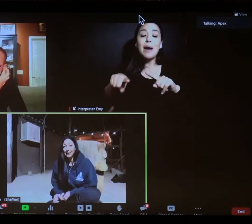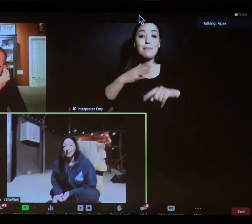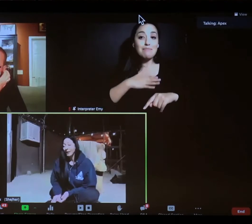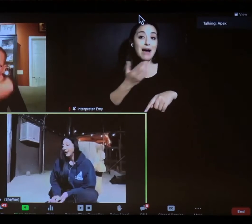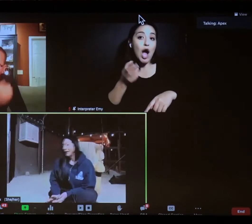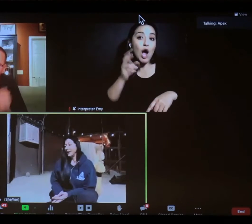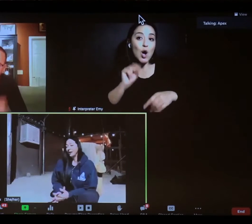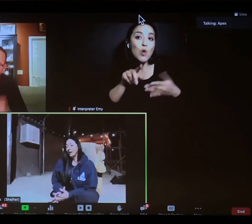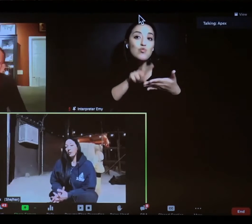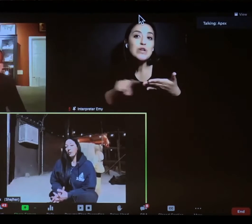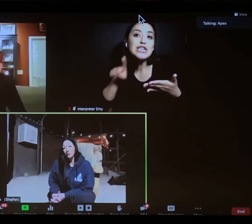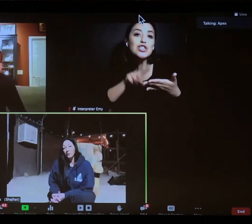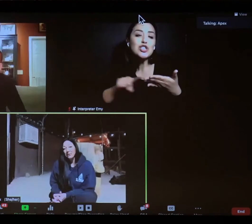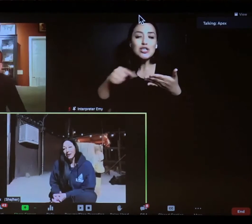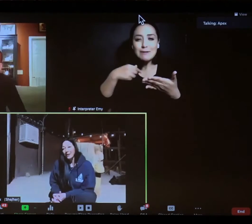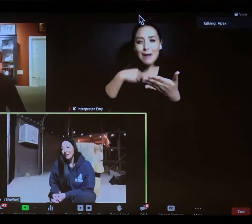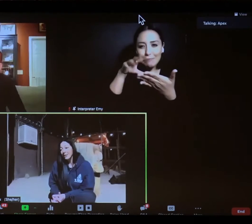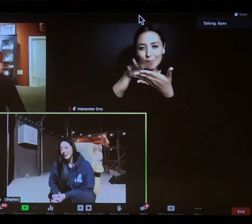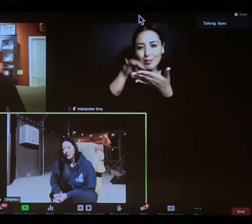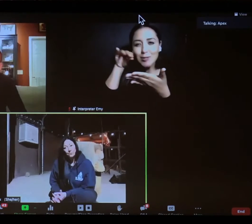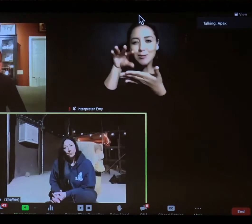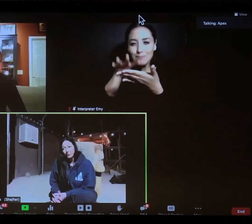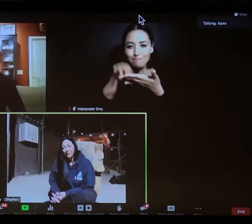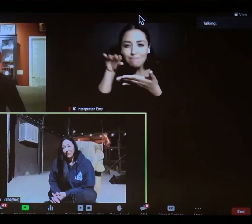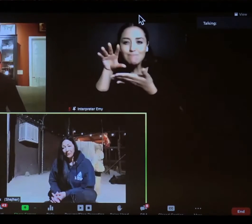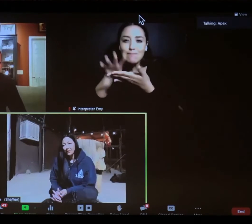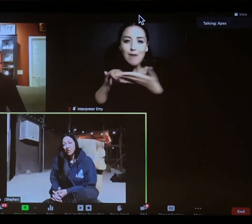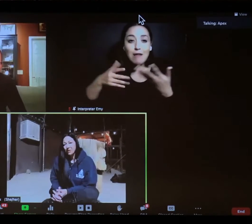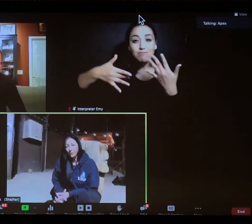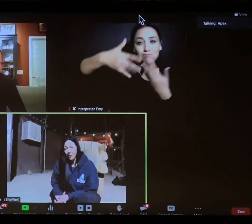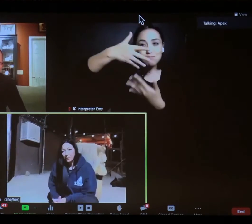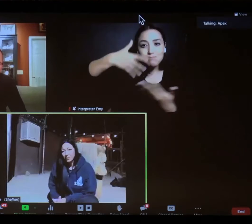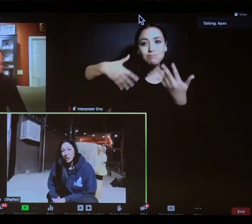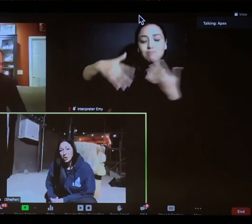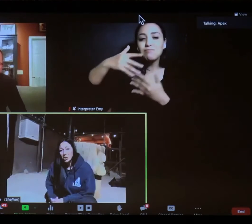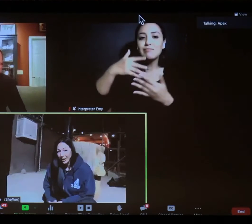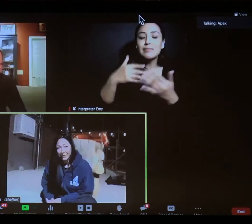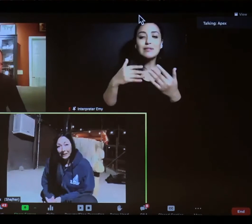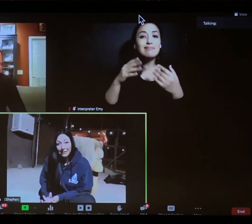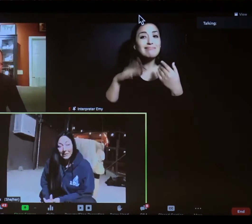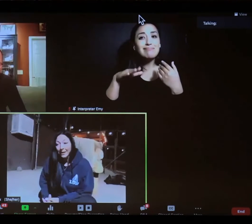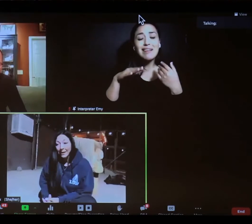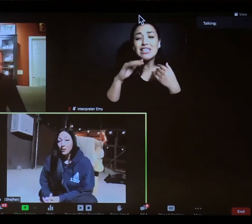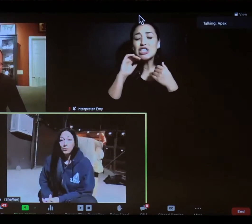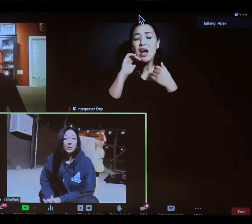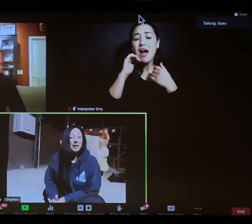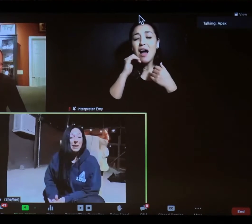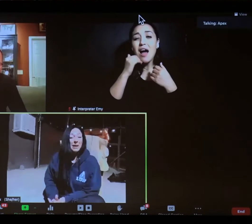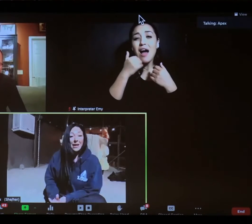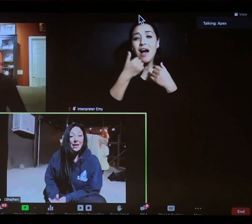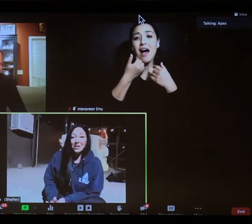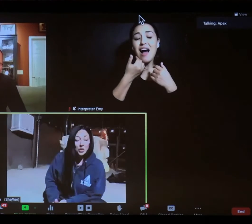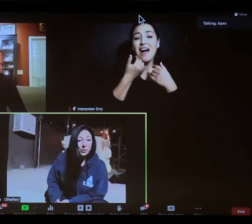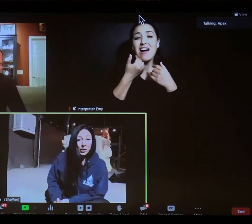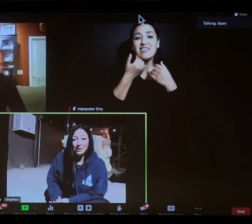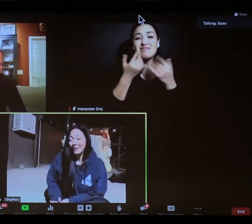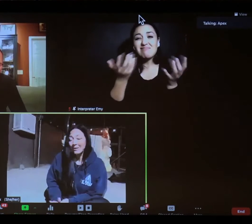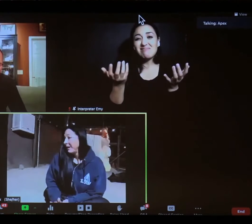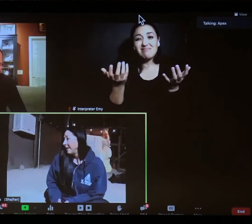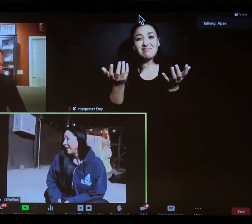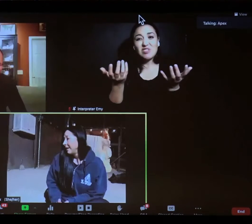and working with these guys. They're just incredibly shy beings who want nothing to do with